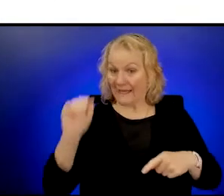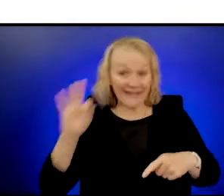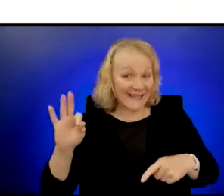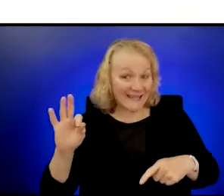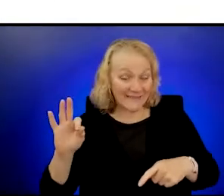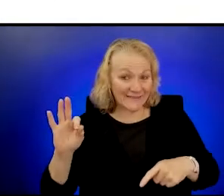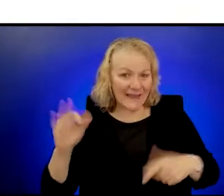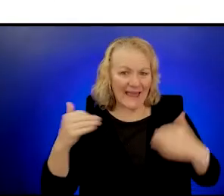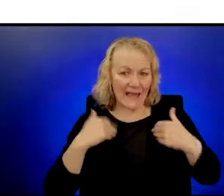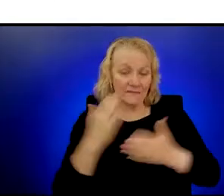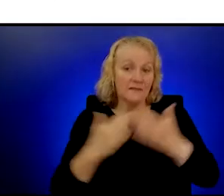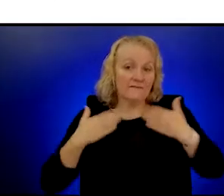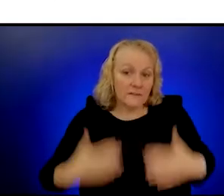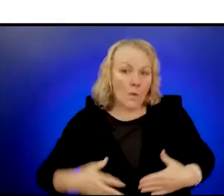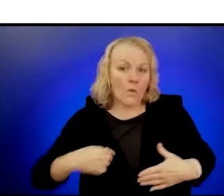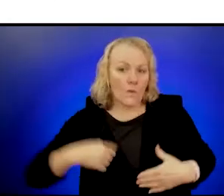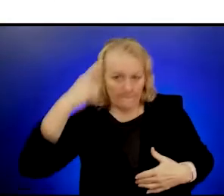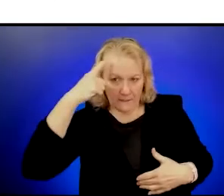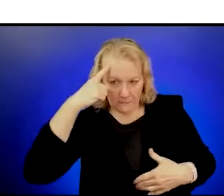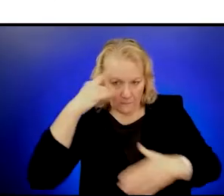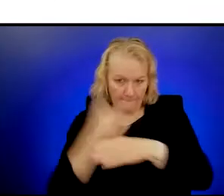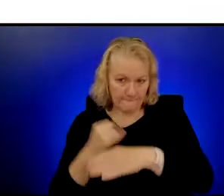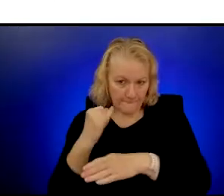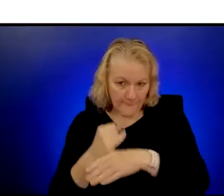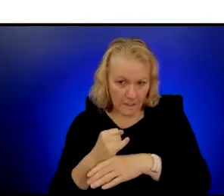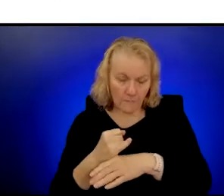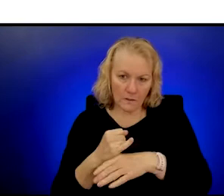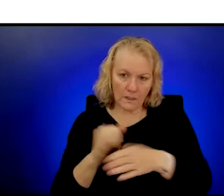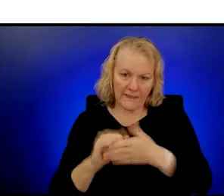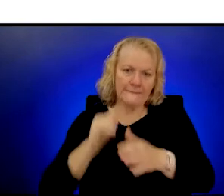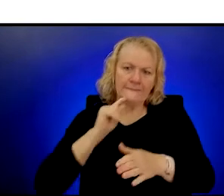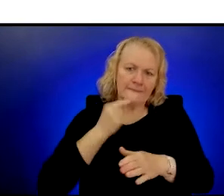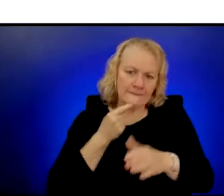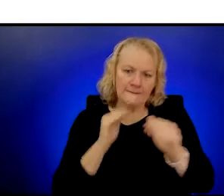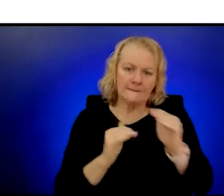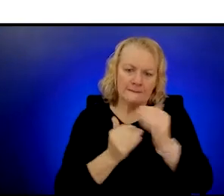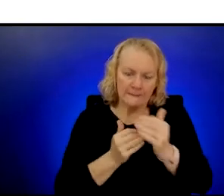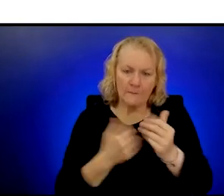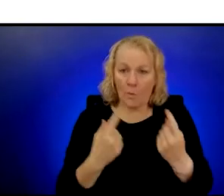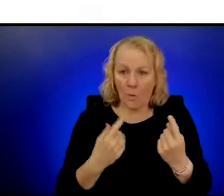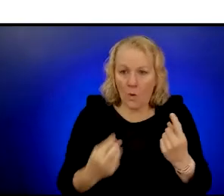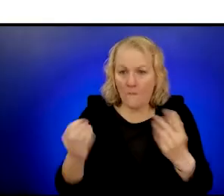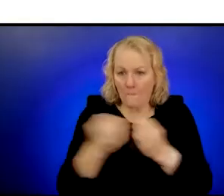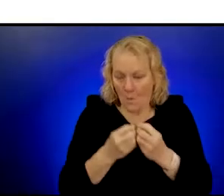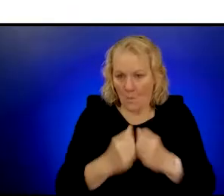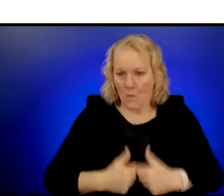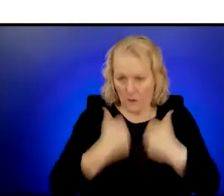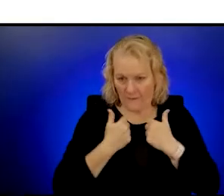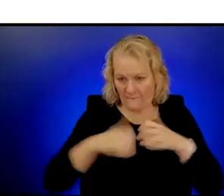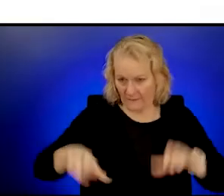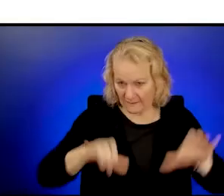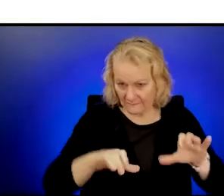has a physical or mental impairment that substantially limits one or more major life